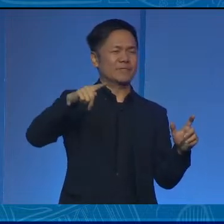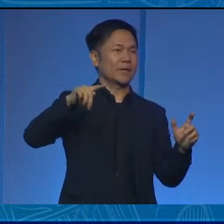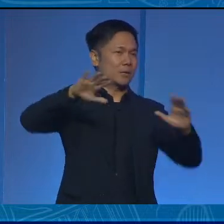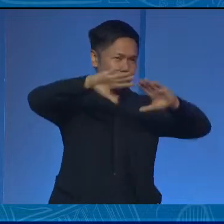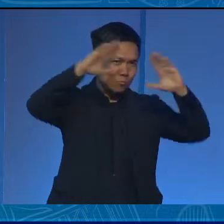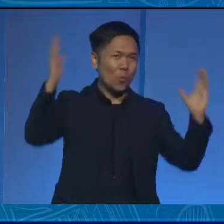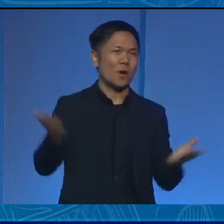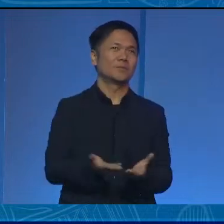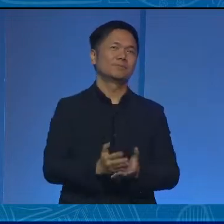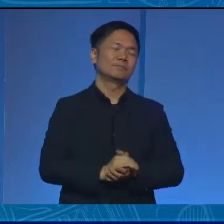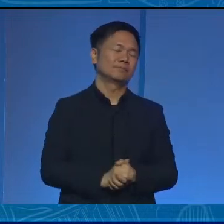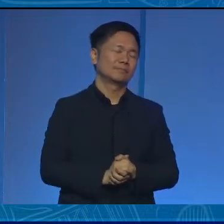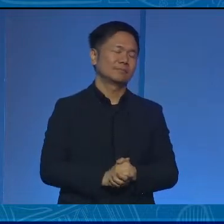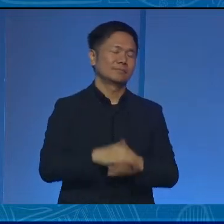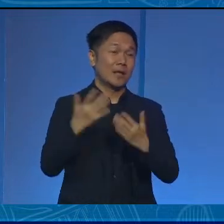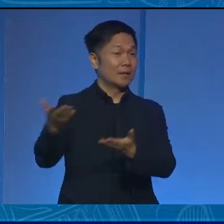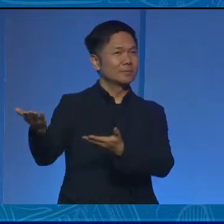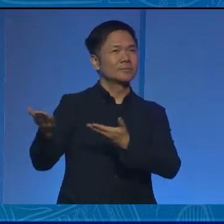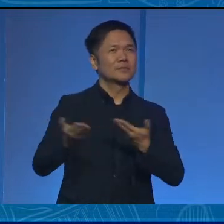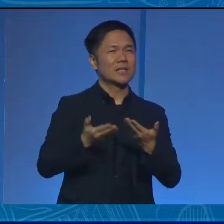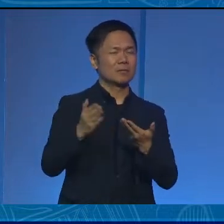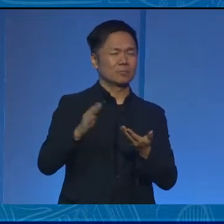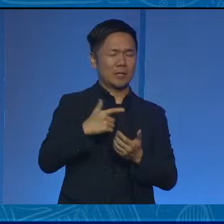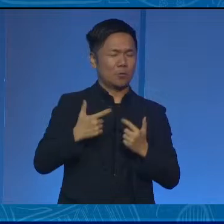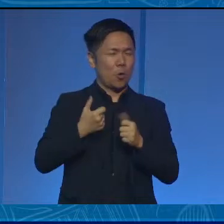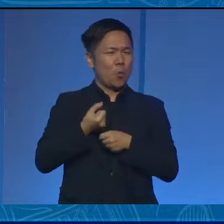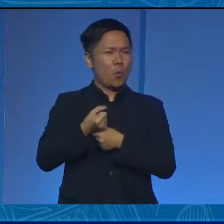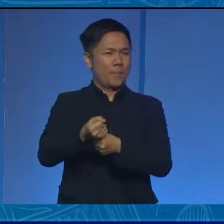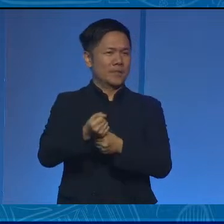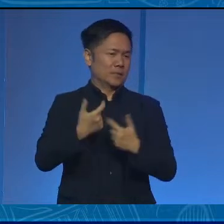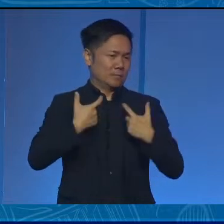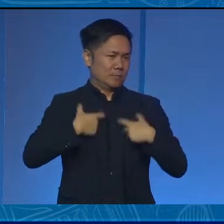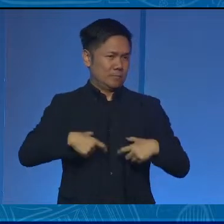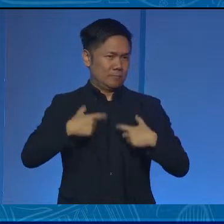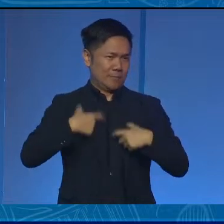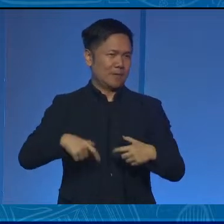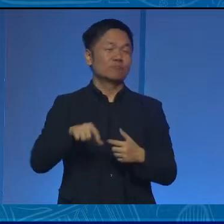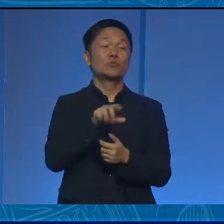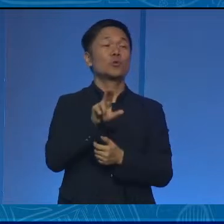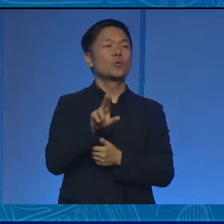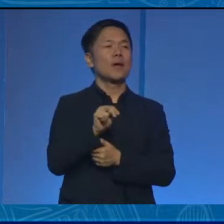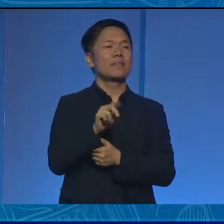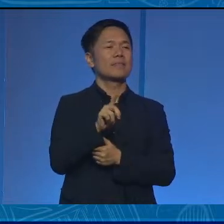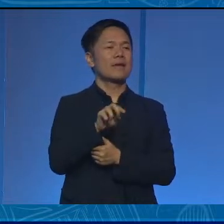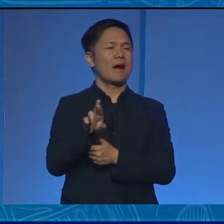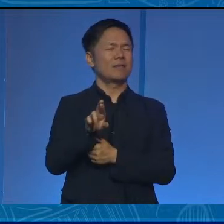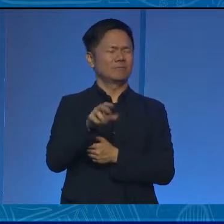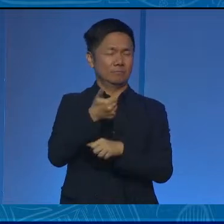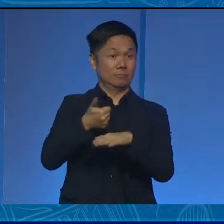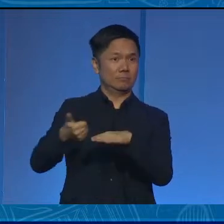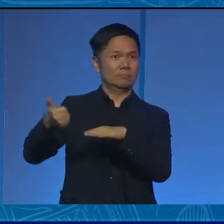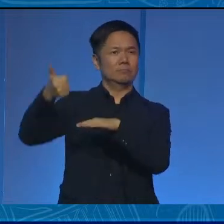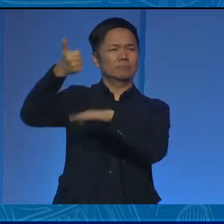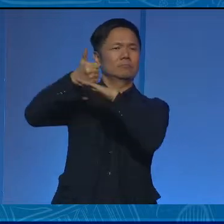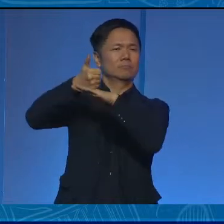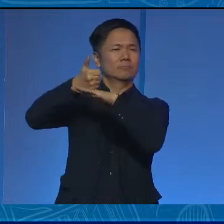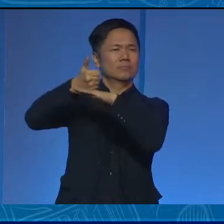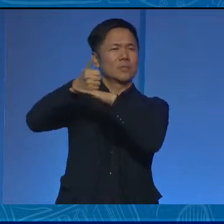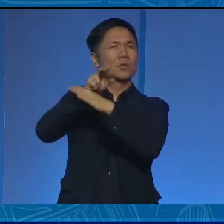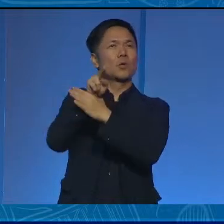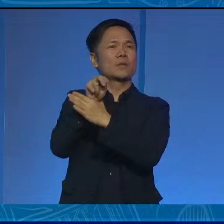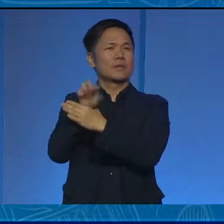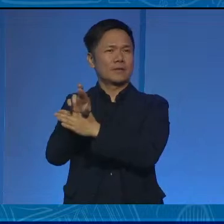Special Representative of the UN Secretary-General for Disaster Risk Reduction and Head of the UNDRR,